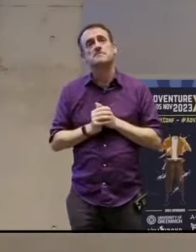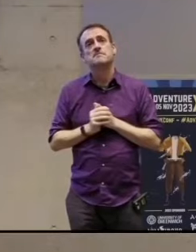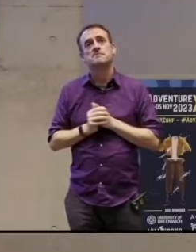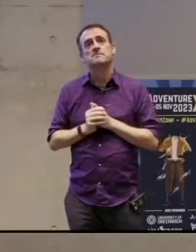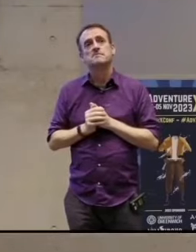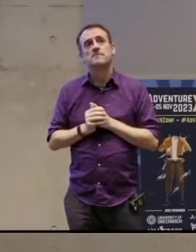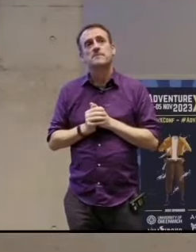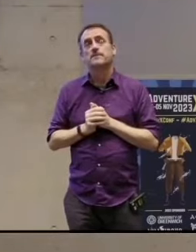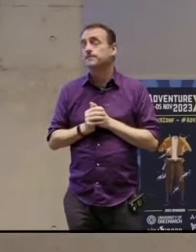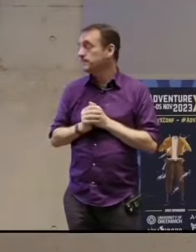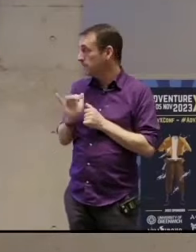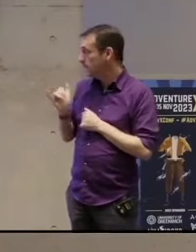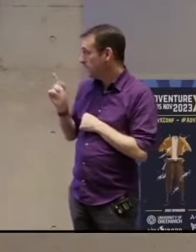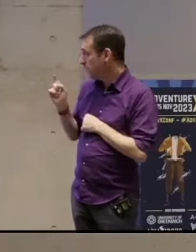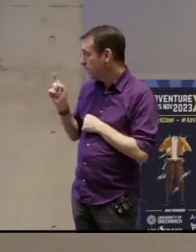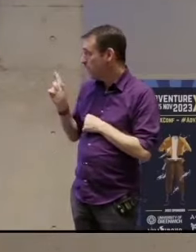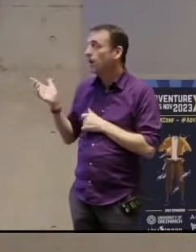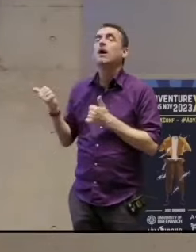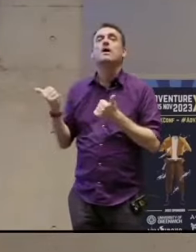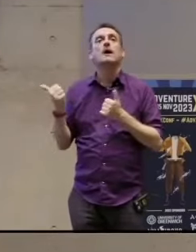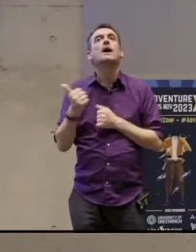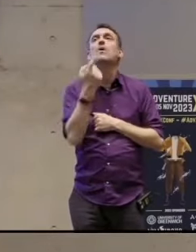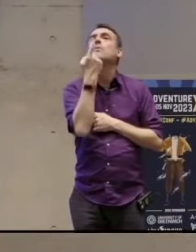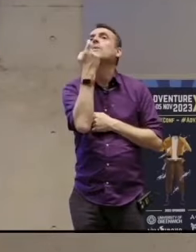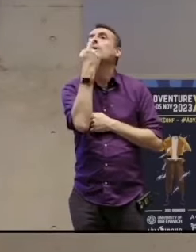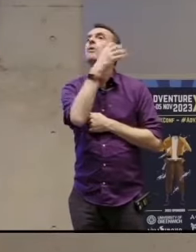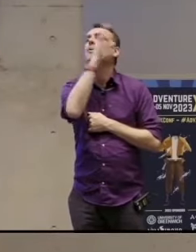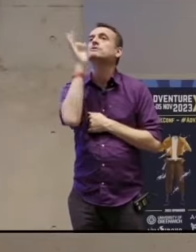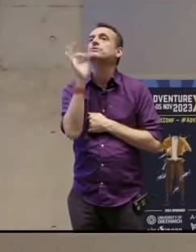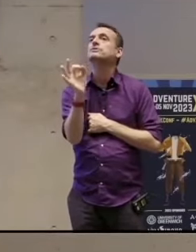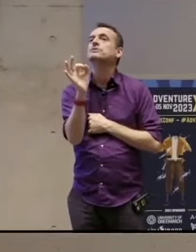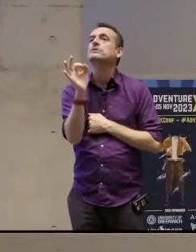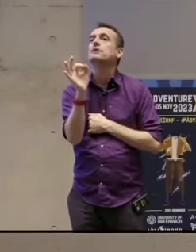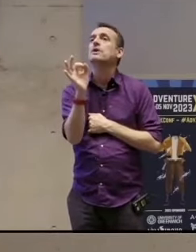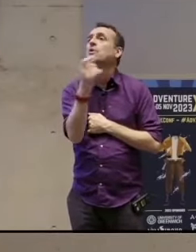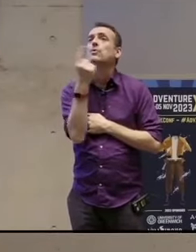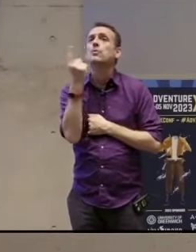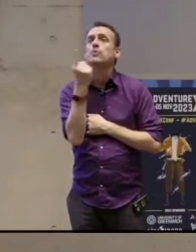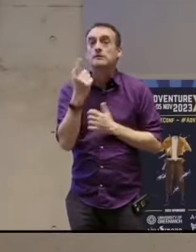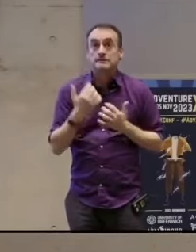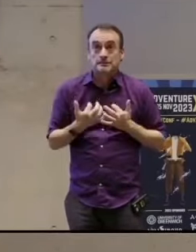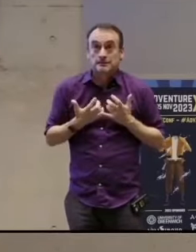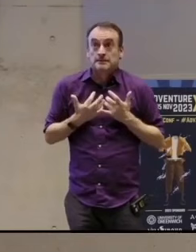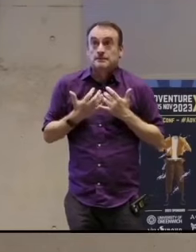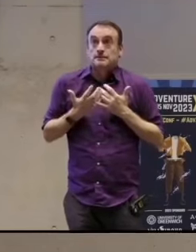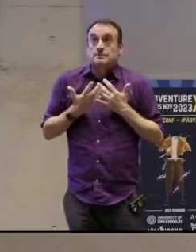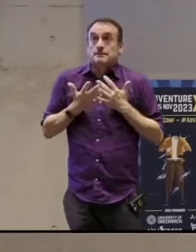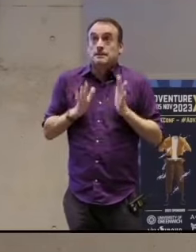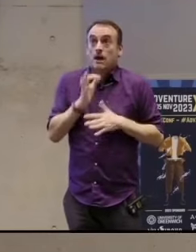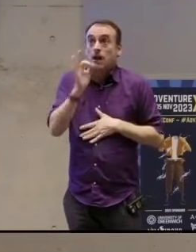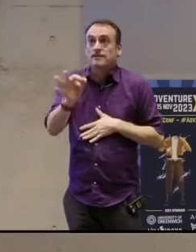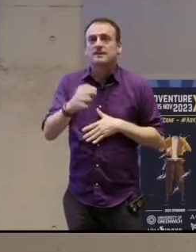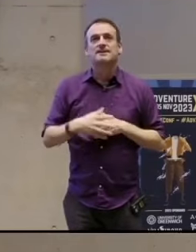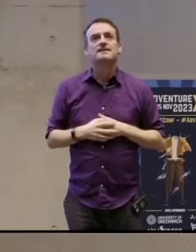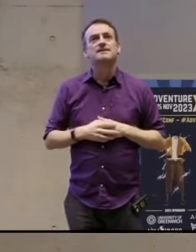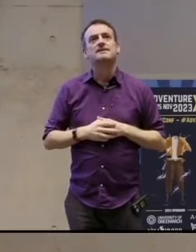Thank you. Thank you very much. Perhaps one more. Is that okay with you? Perhaps one more. Does anyone have a burning question? I'll go to you if that's all